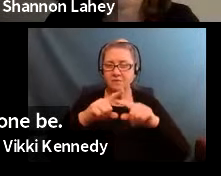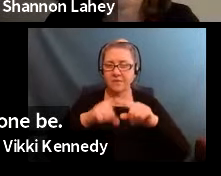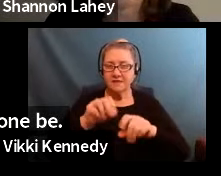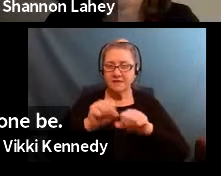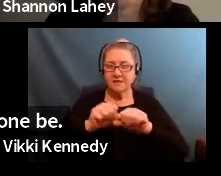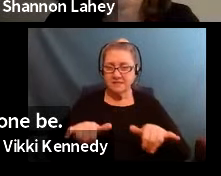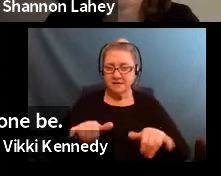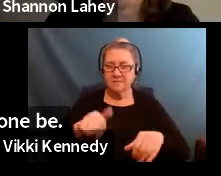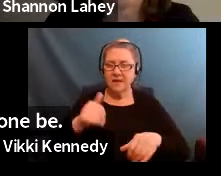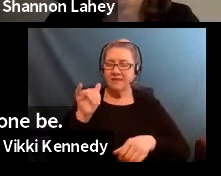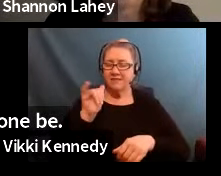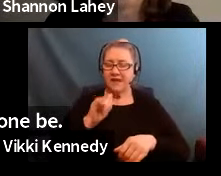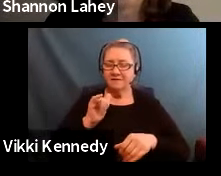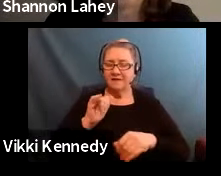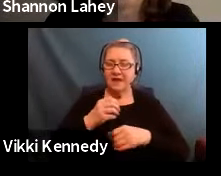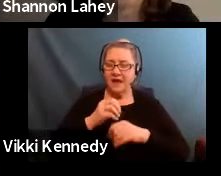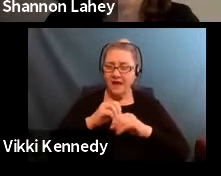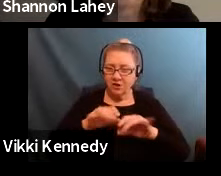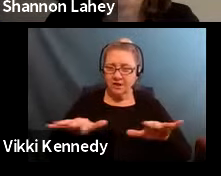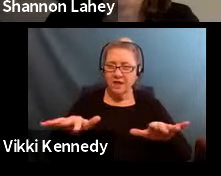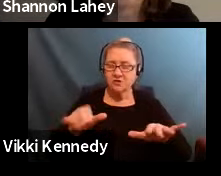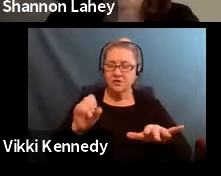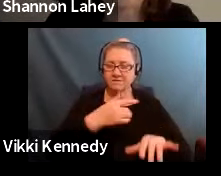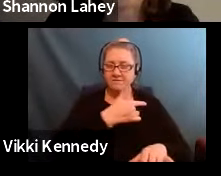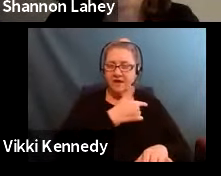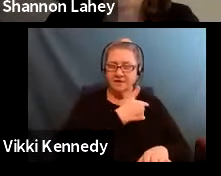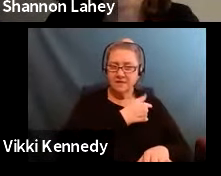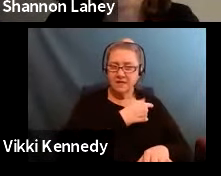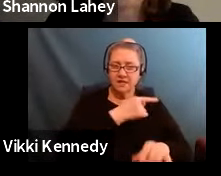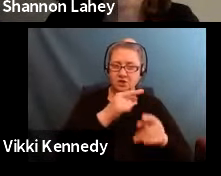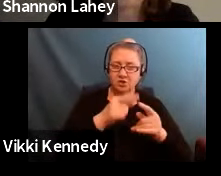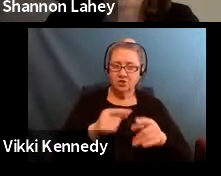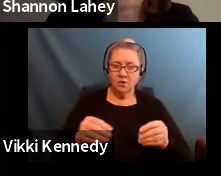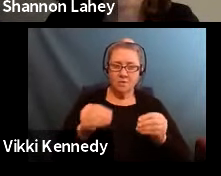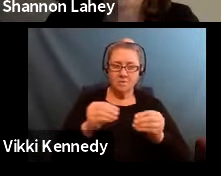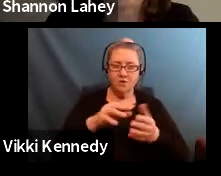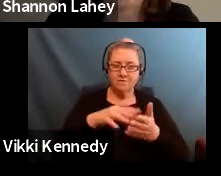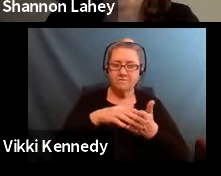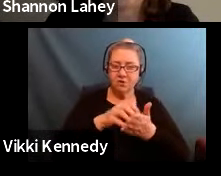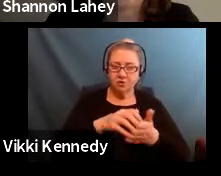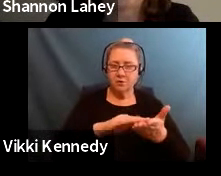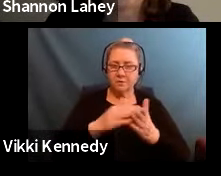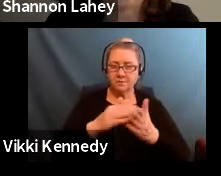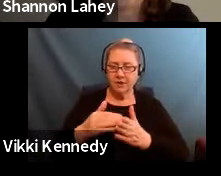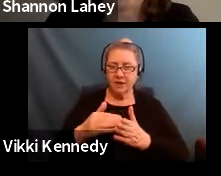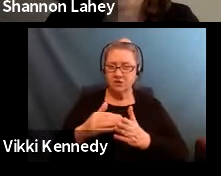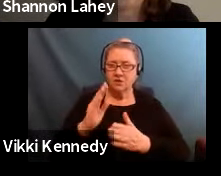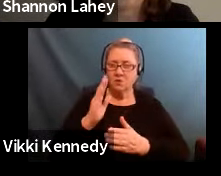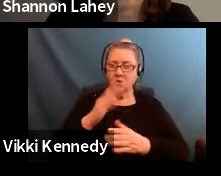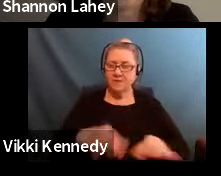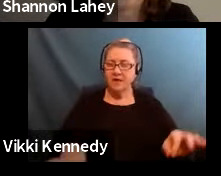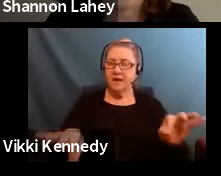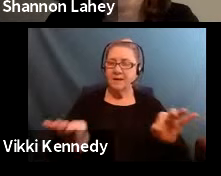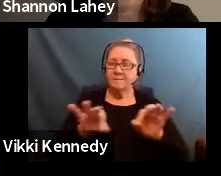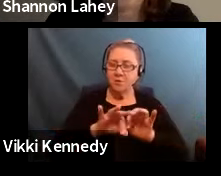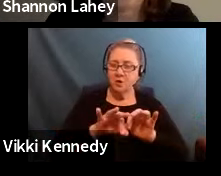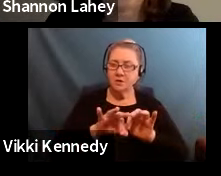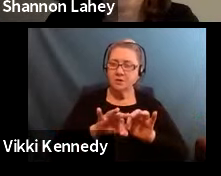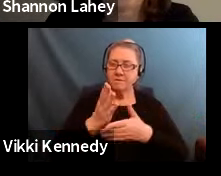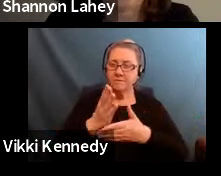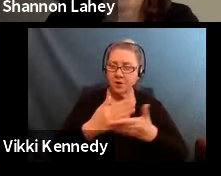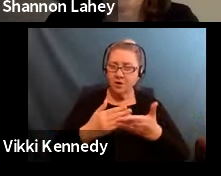the allocation of vaccine to our more vulnerable communities would be an important aspect of